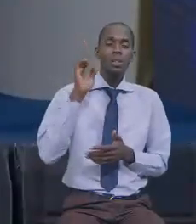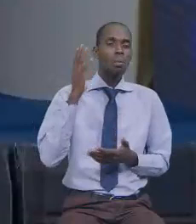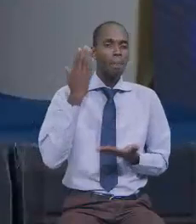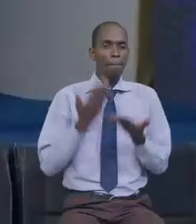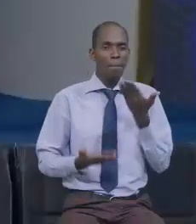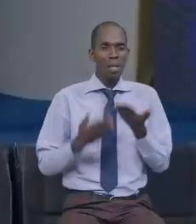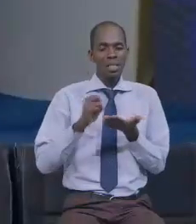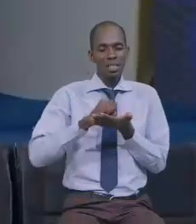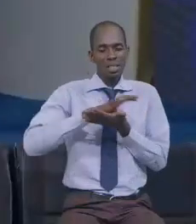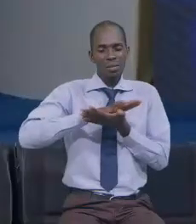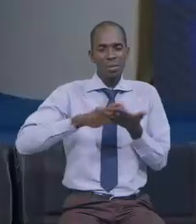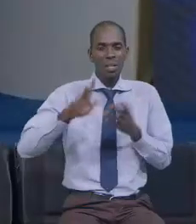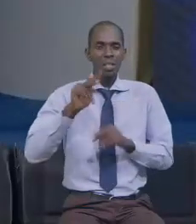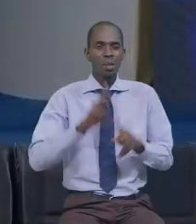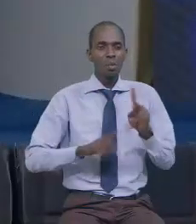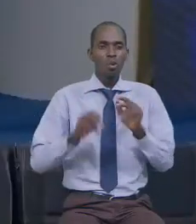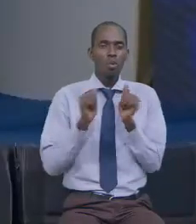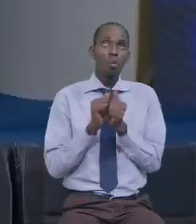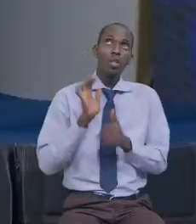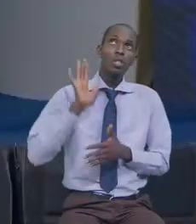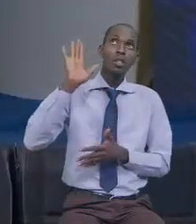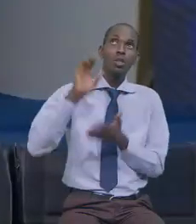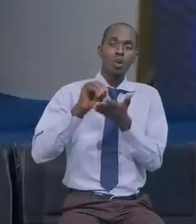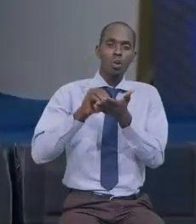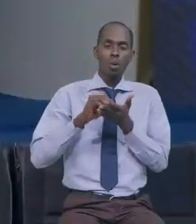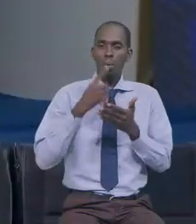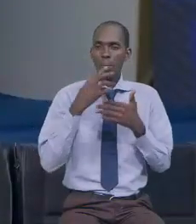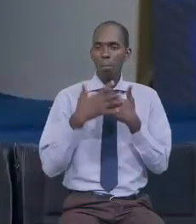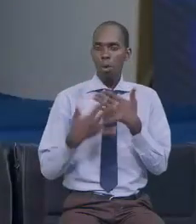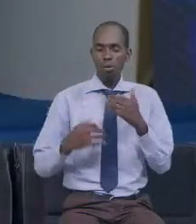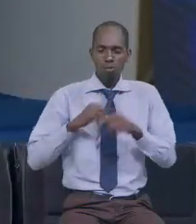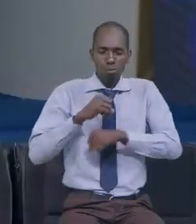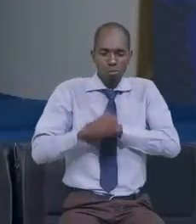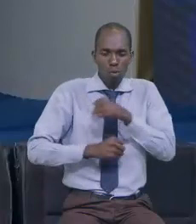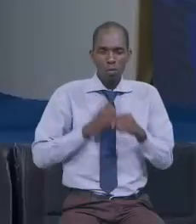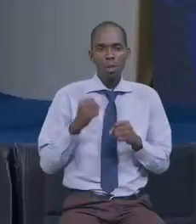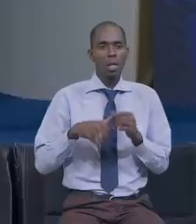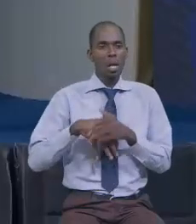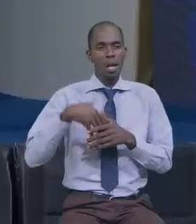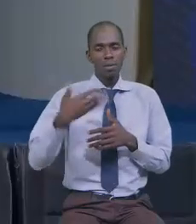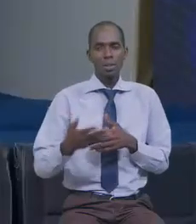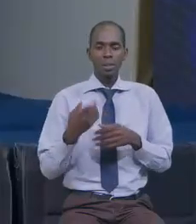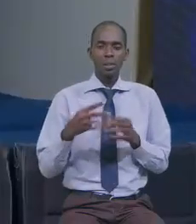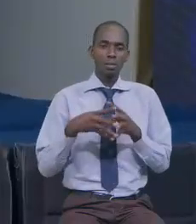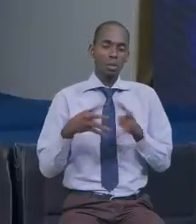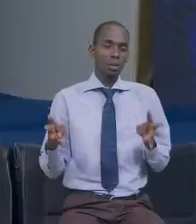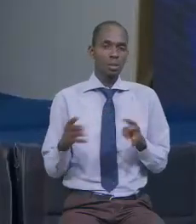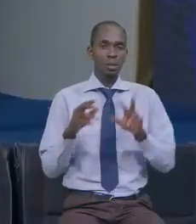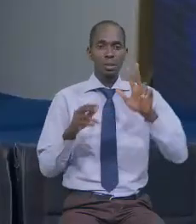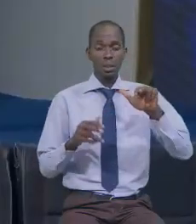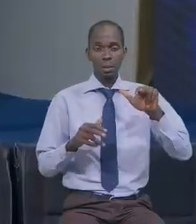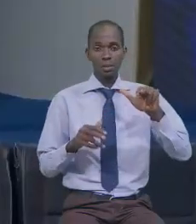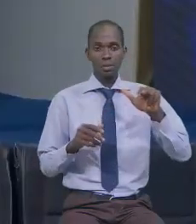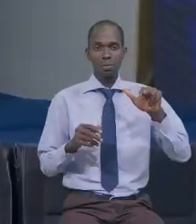the people with his own blood, suffered without the gate. In verse 13, it says,